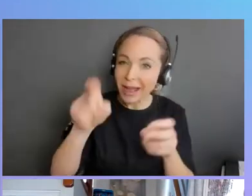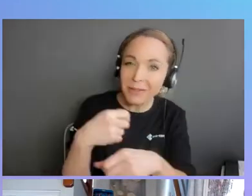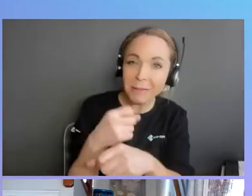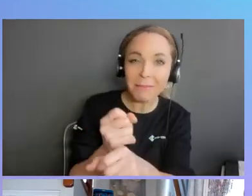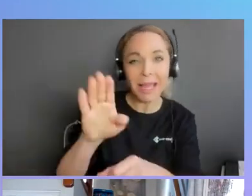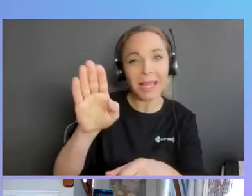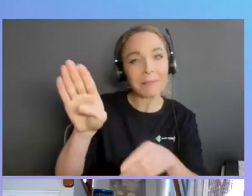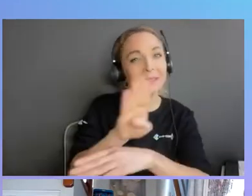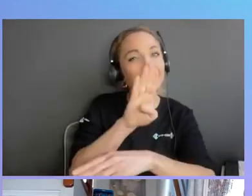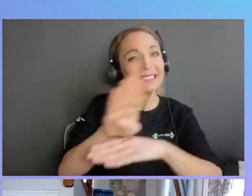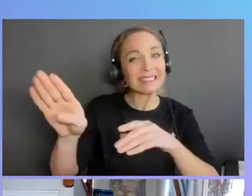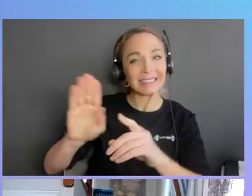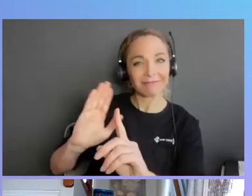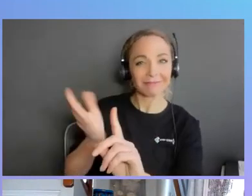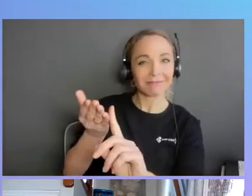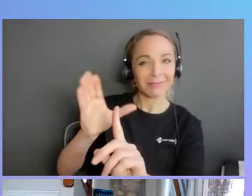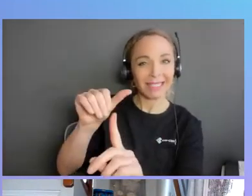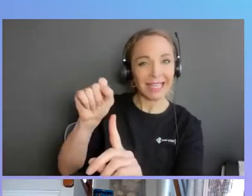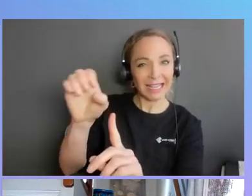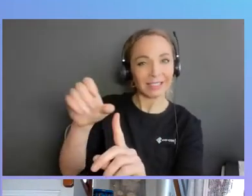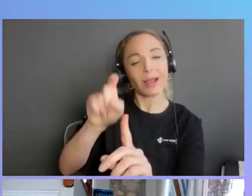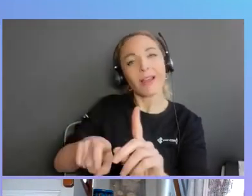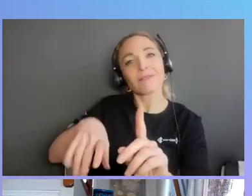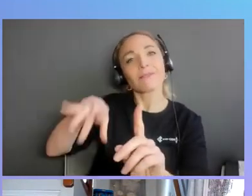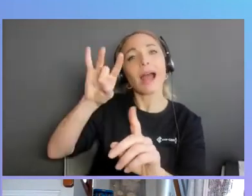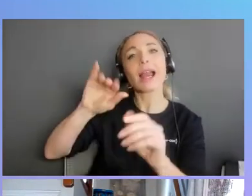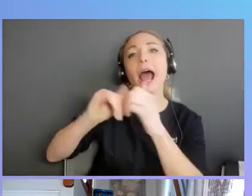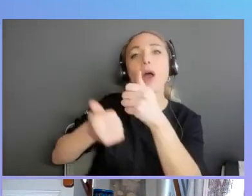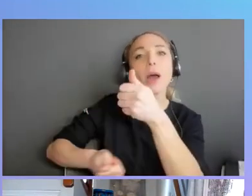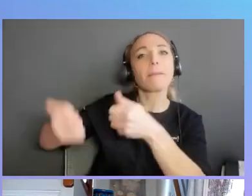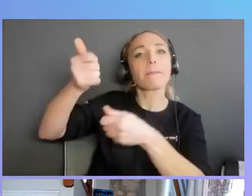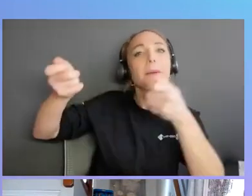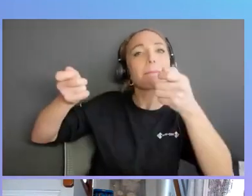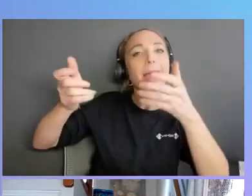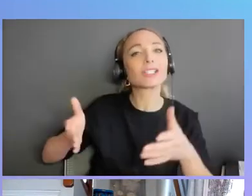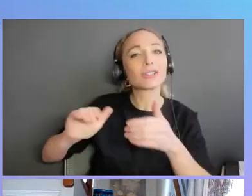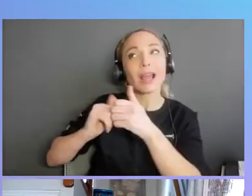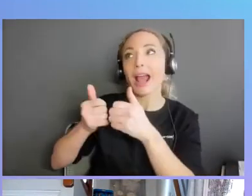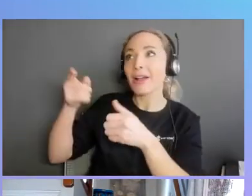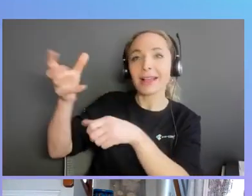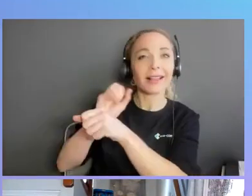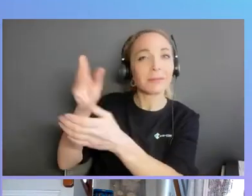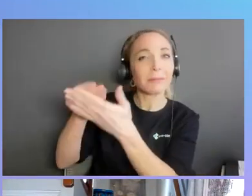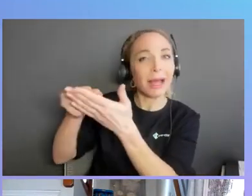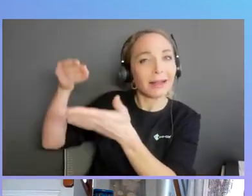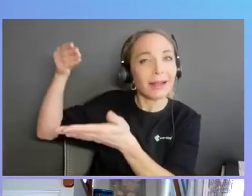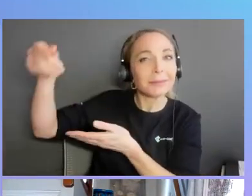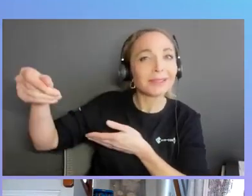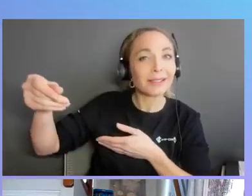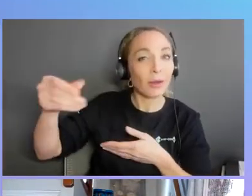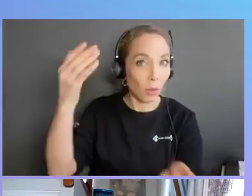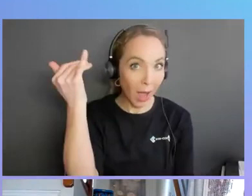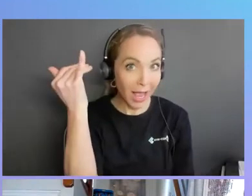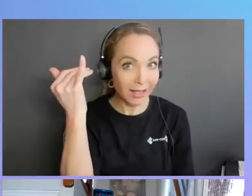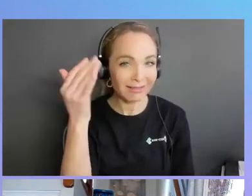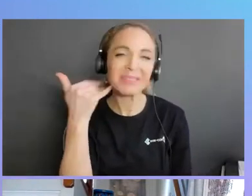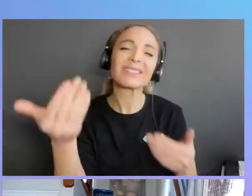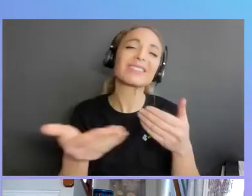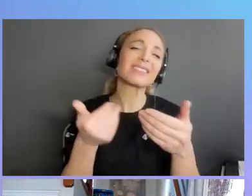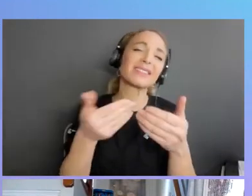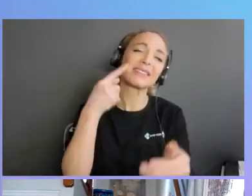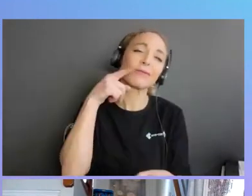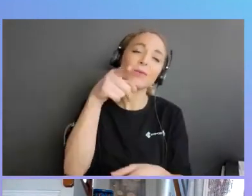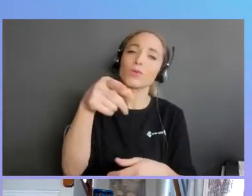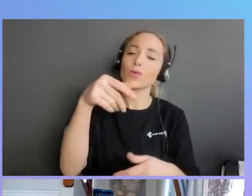upper management is compensated. Why? Because it is so much easier to walk in and say, hey,